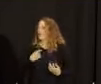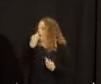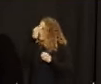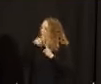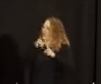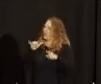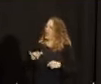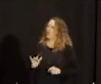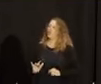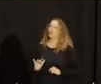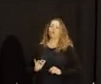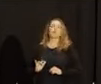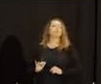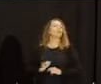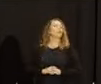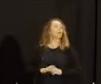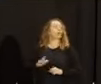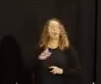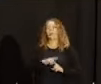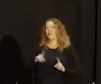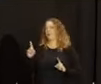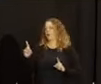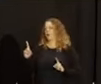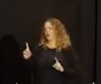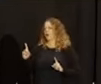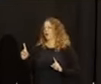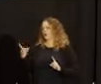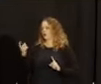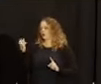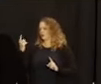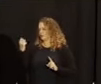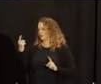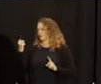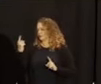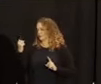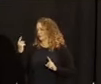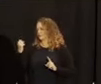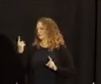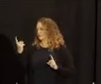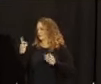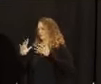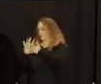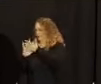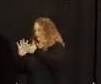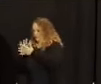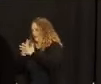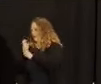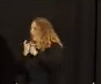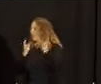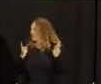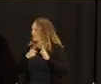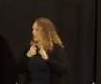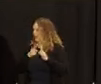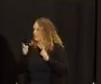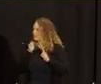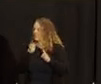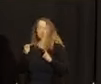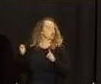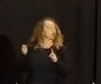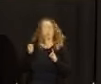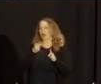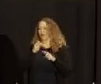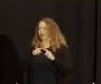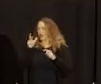that, right? But here at this point in my life, my mom and I are like, buddies when it comes to figuring things out. She'll call